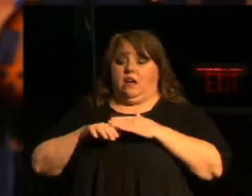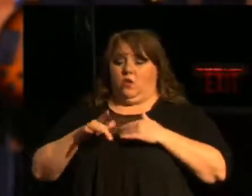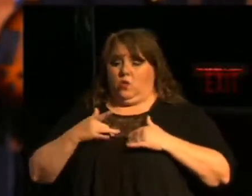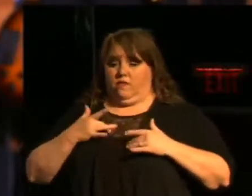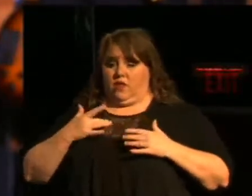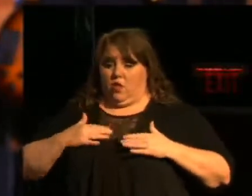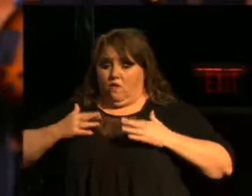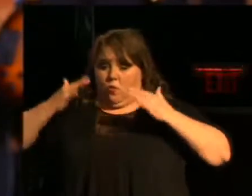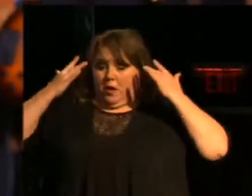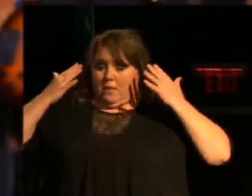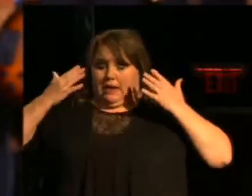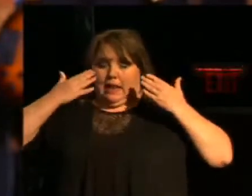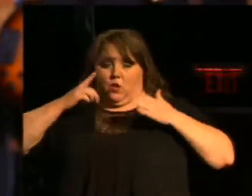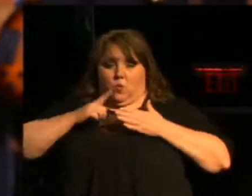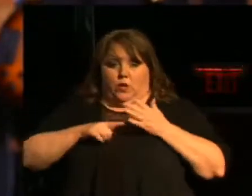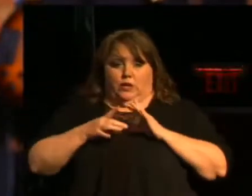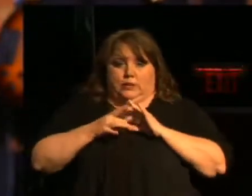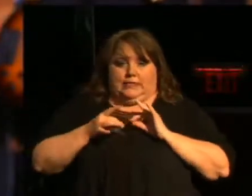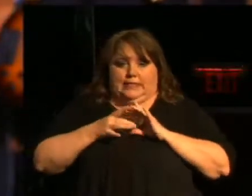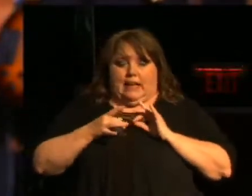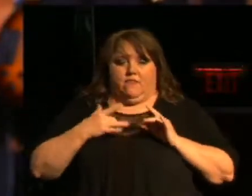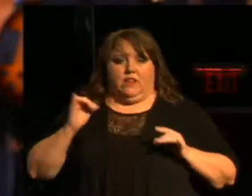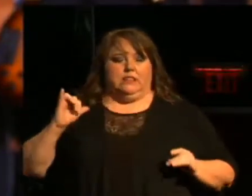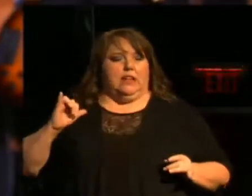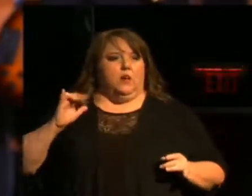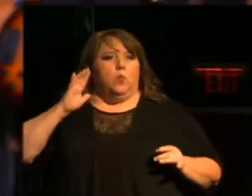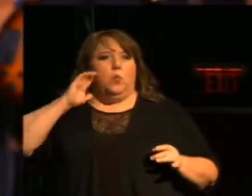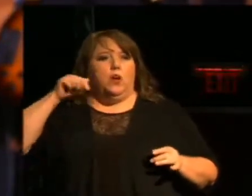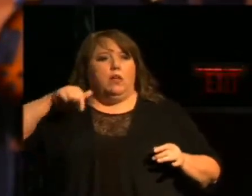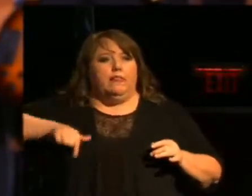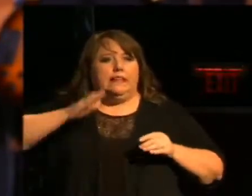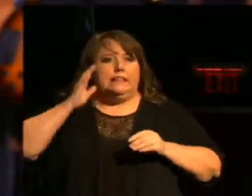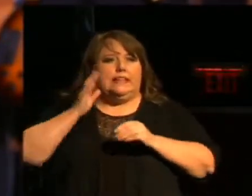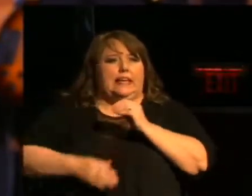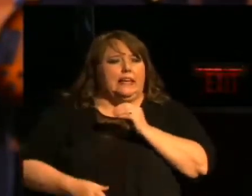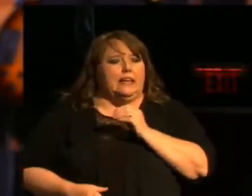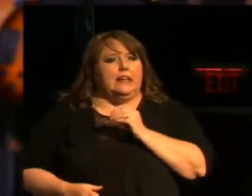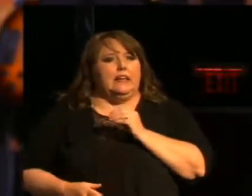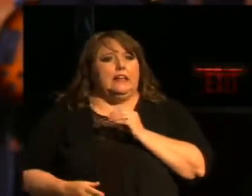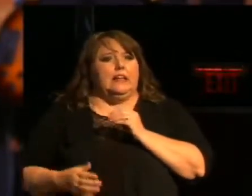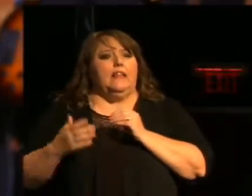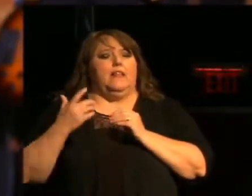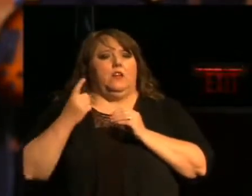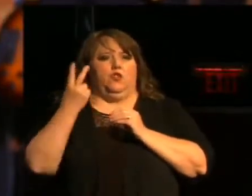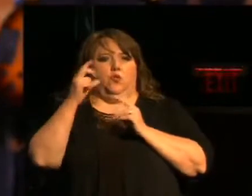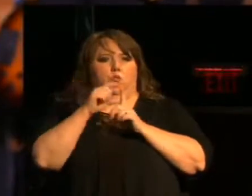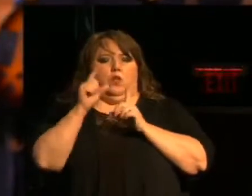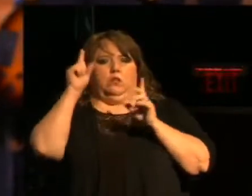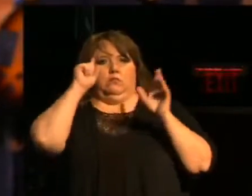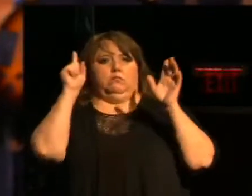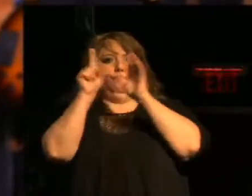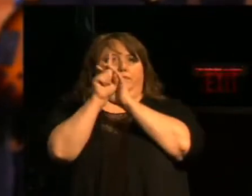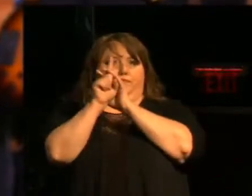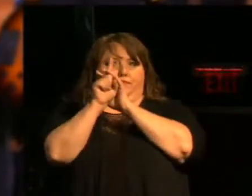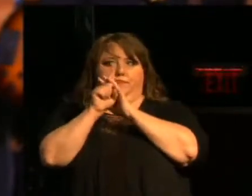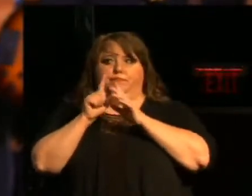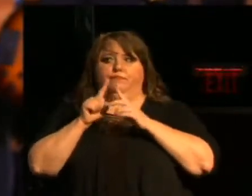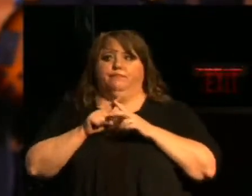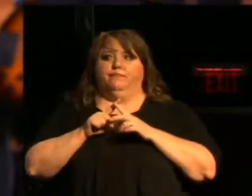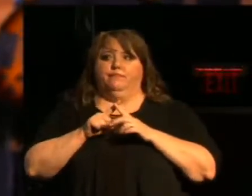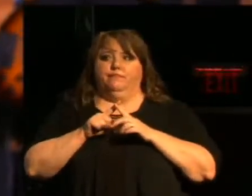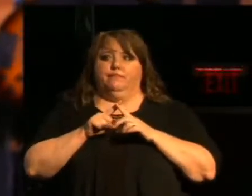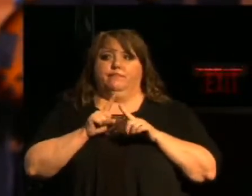critics. Good patriots carry on a lover's quarrel with their country, a reflection of God's lover's quarrel